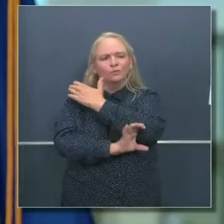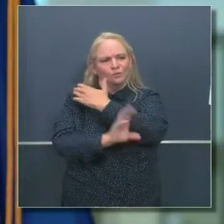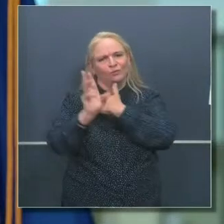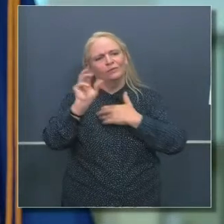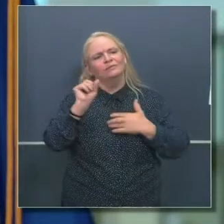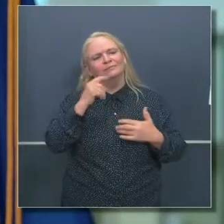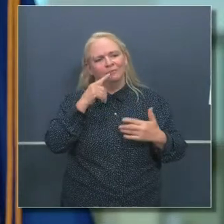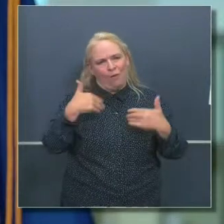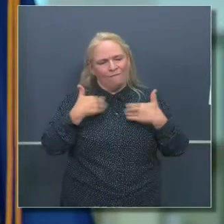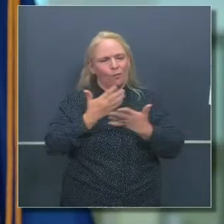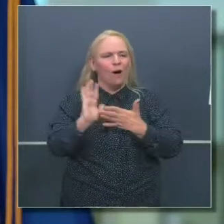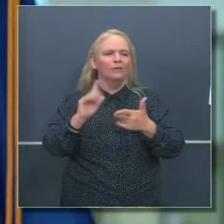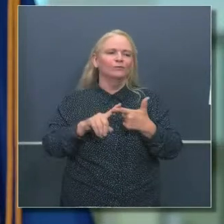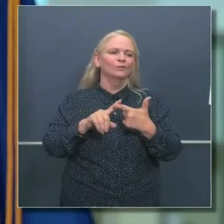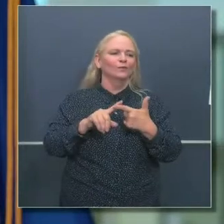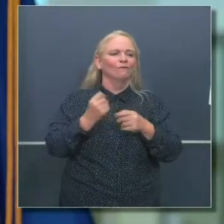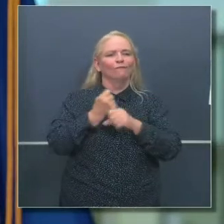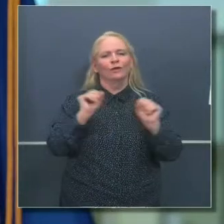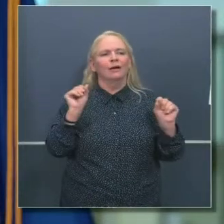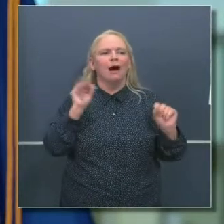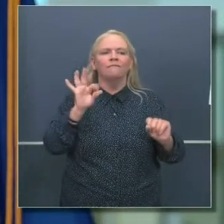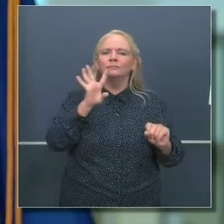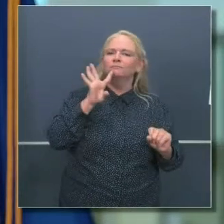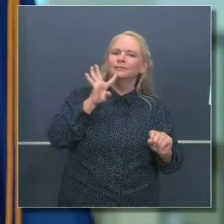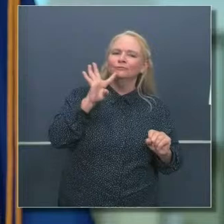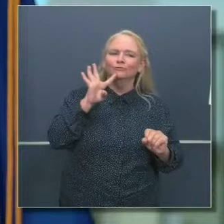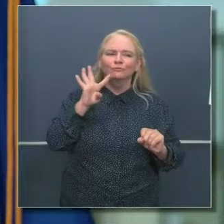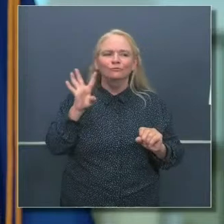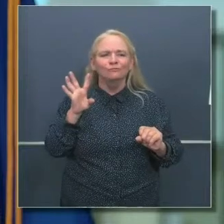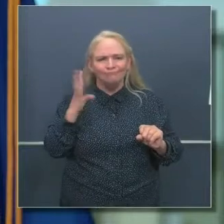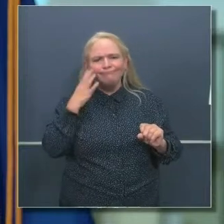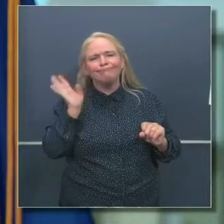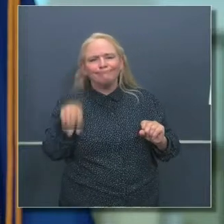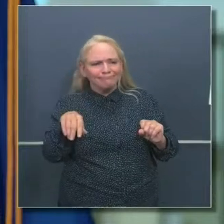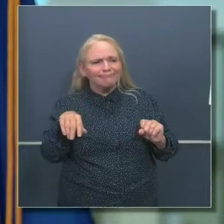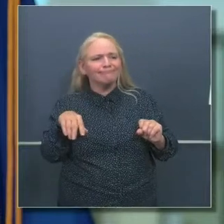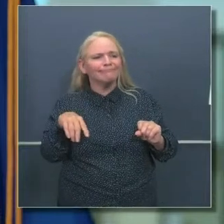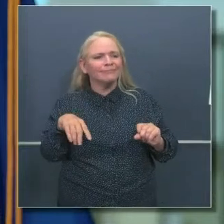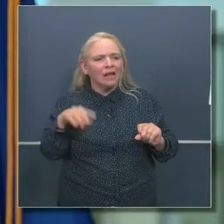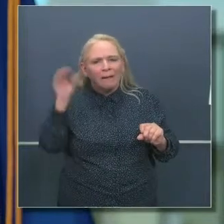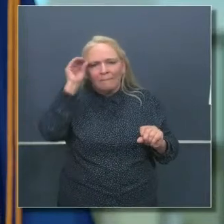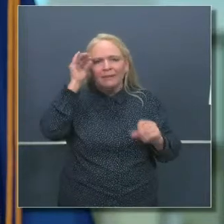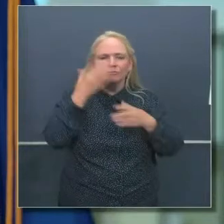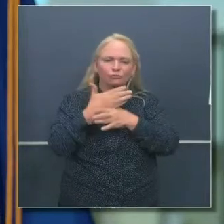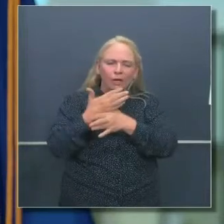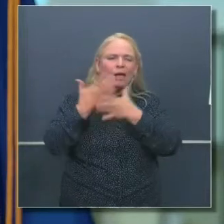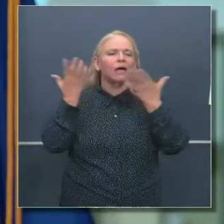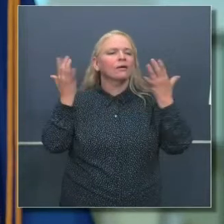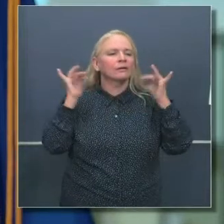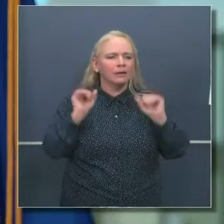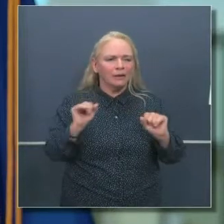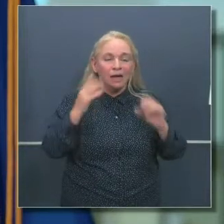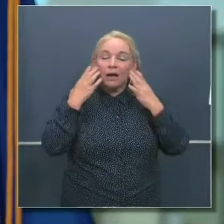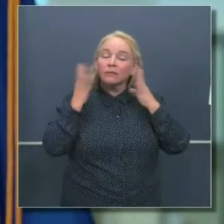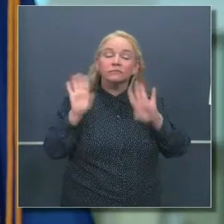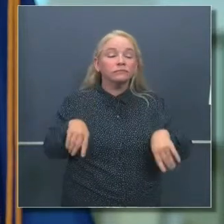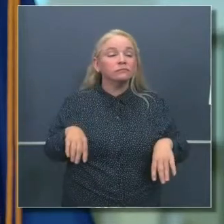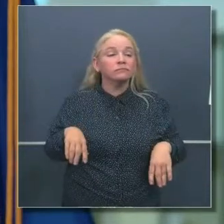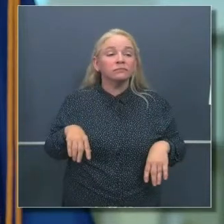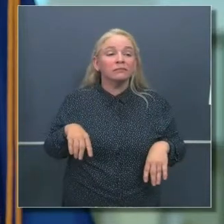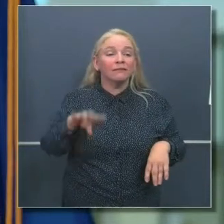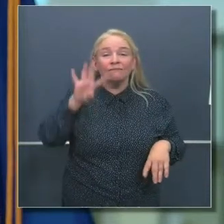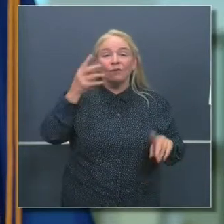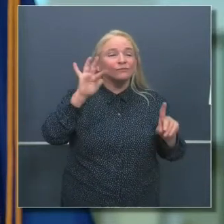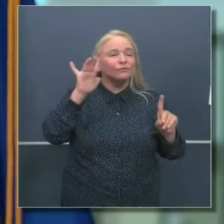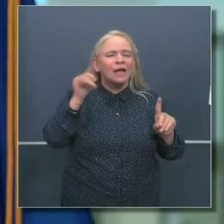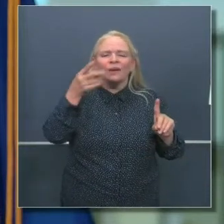free speech, and we are all dealing with a moment in our nation's history that is profound and pronounced.